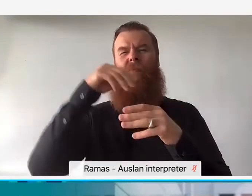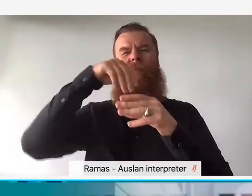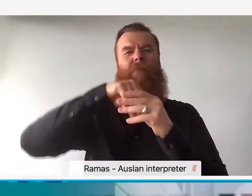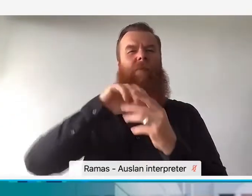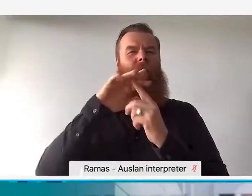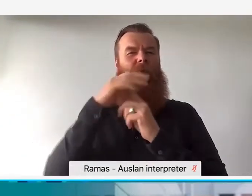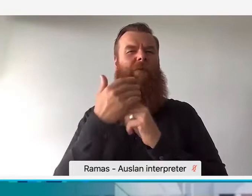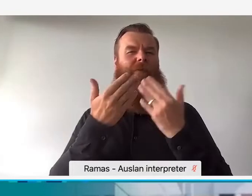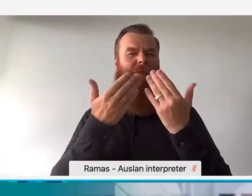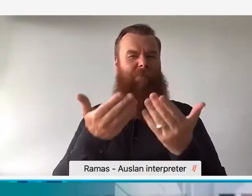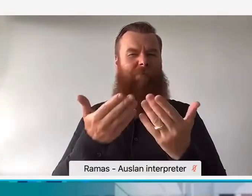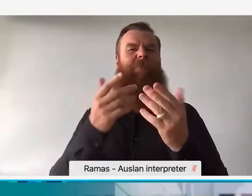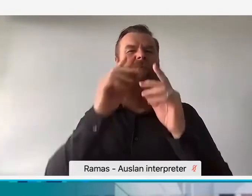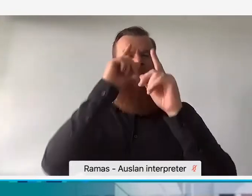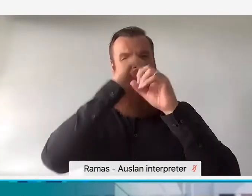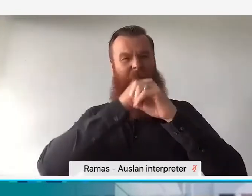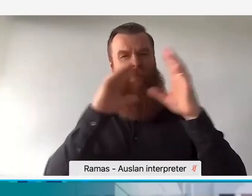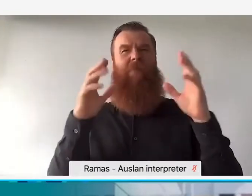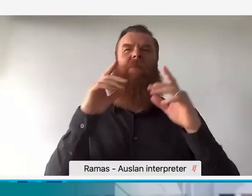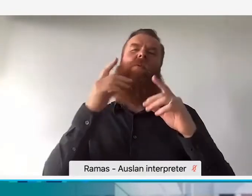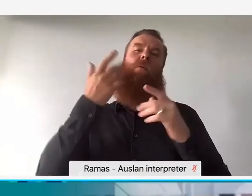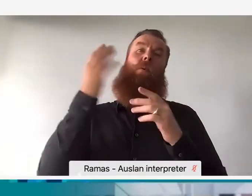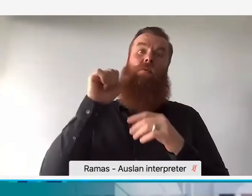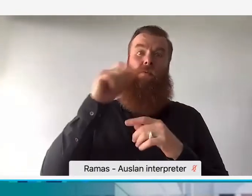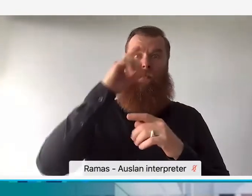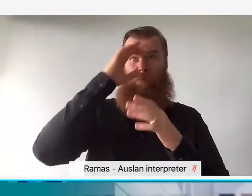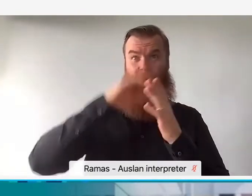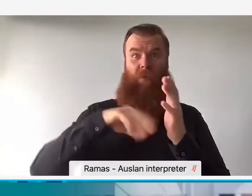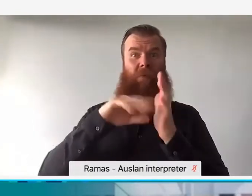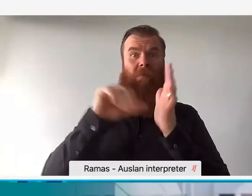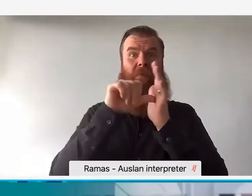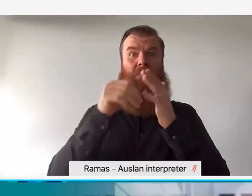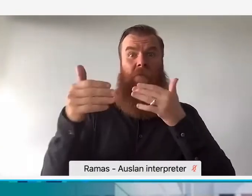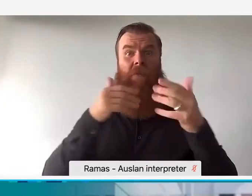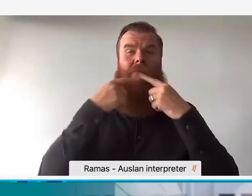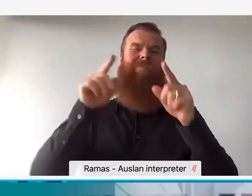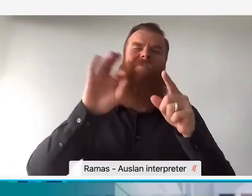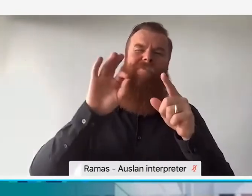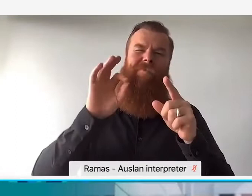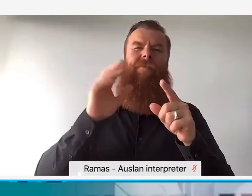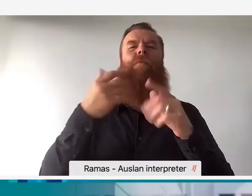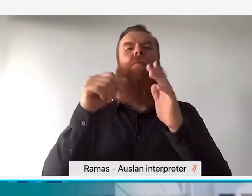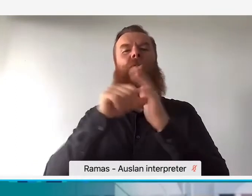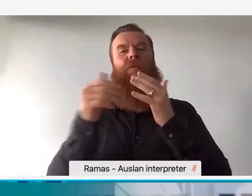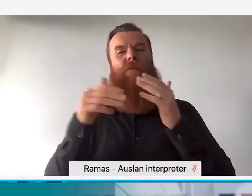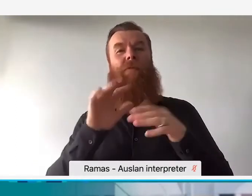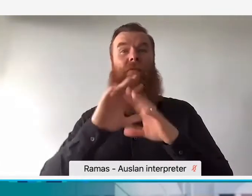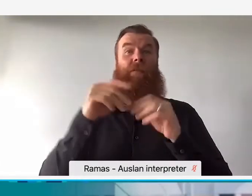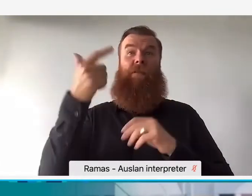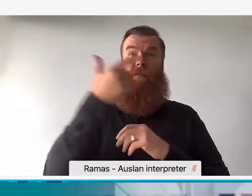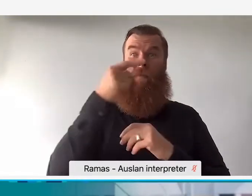the budget announcements that have been occurring. Back in the budget, there was a $17.7 billion aged care reform